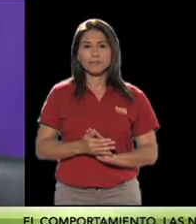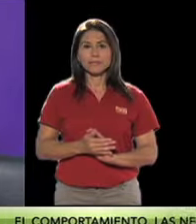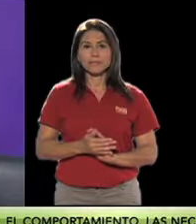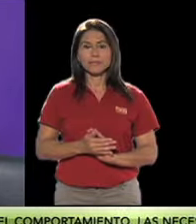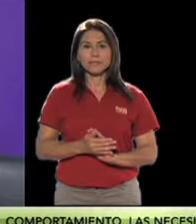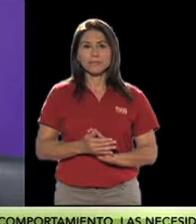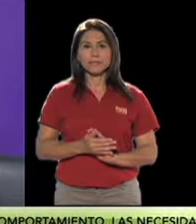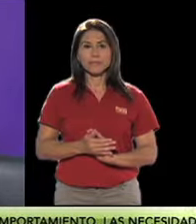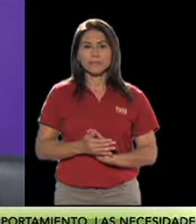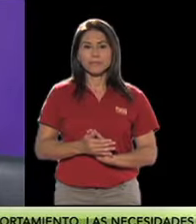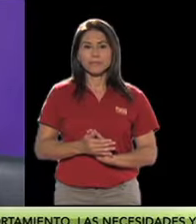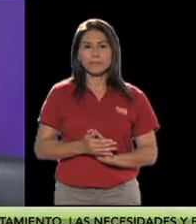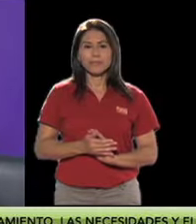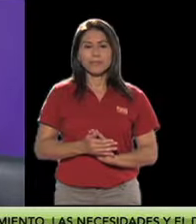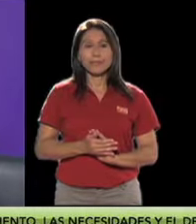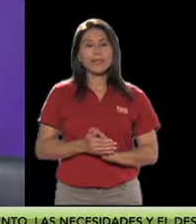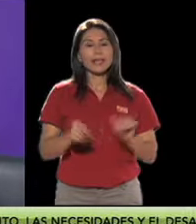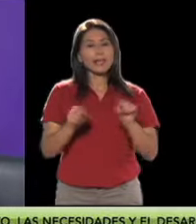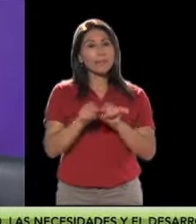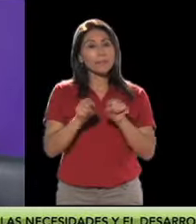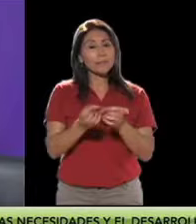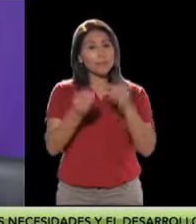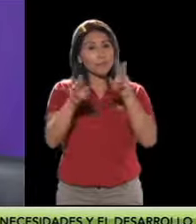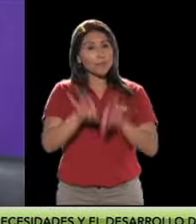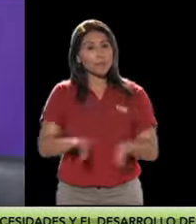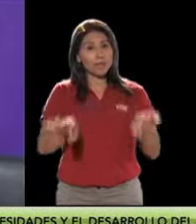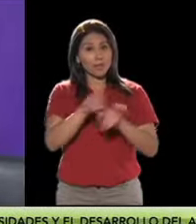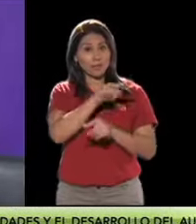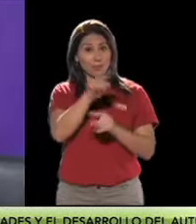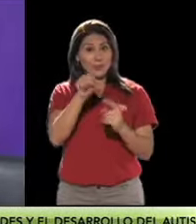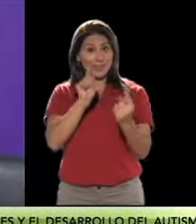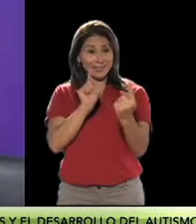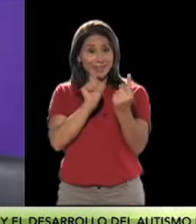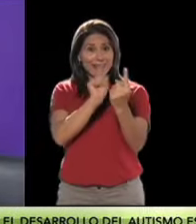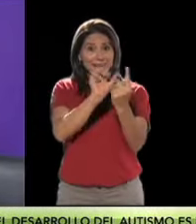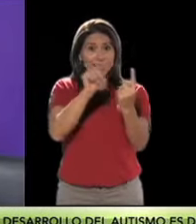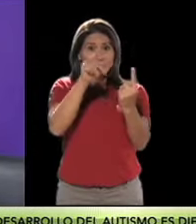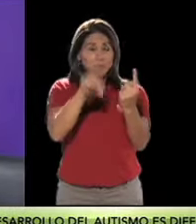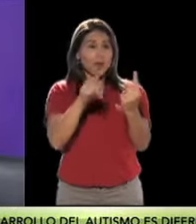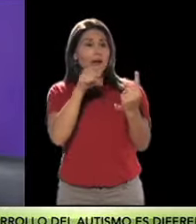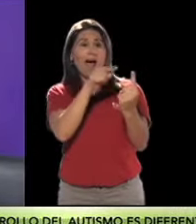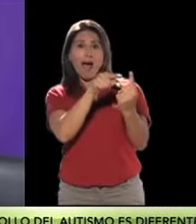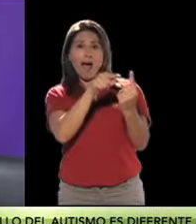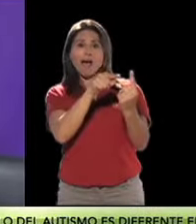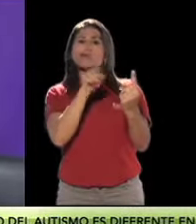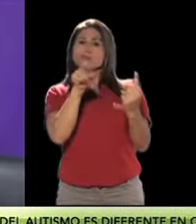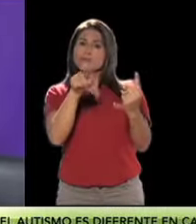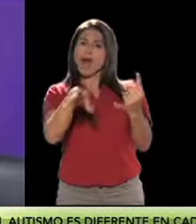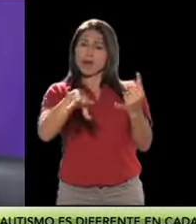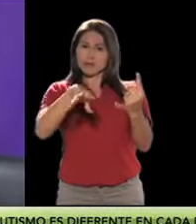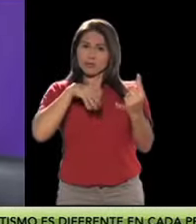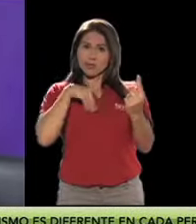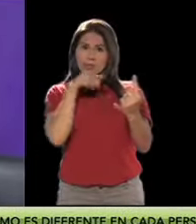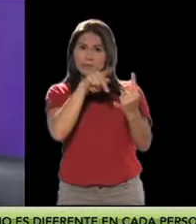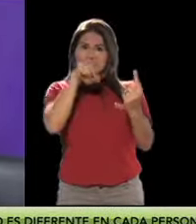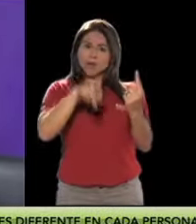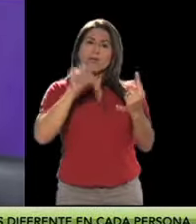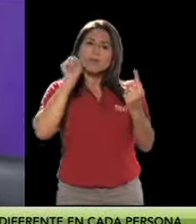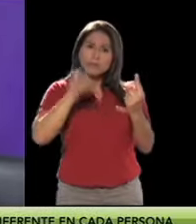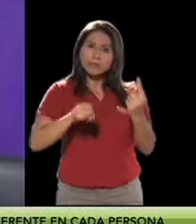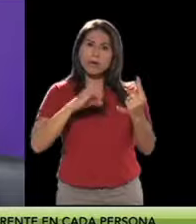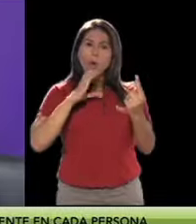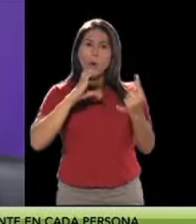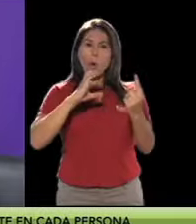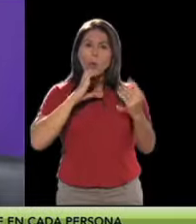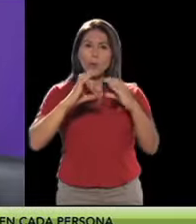you presume competence y when que you asuma communicate que la with someone, persona es competente para even for comunicarse, someone who may